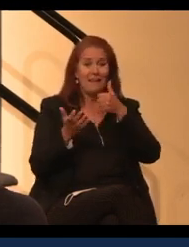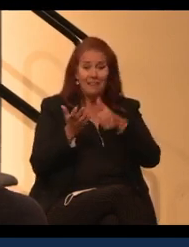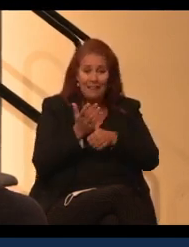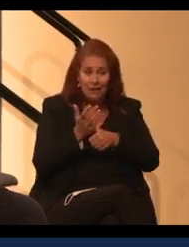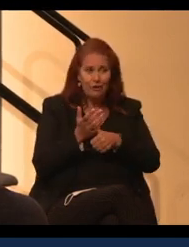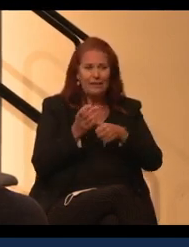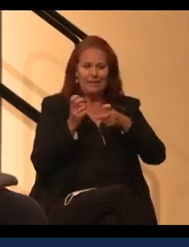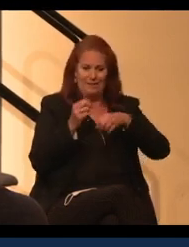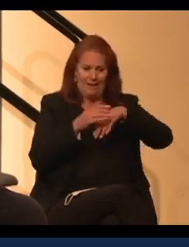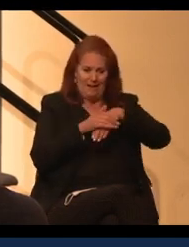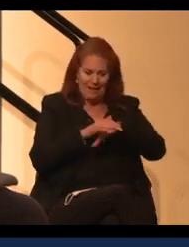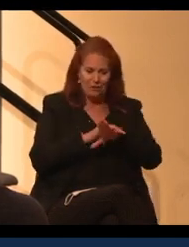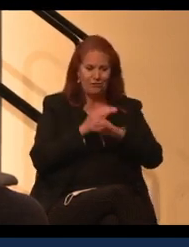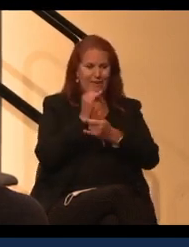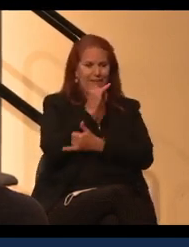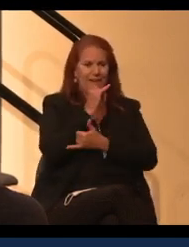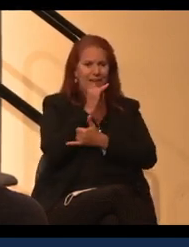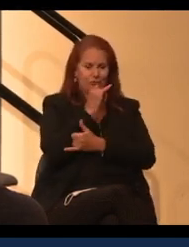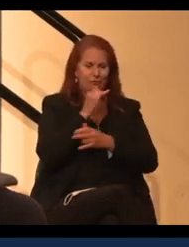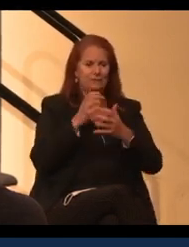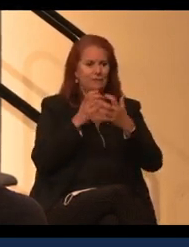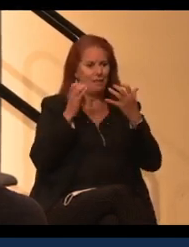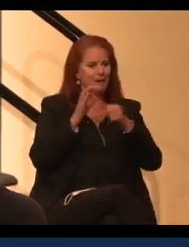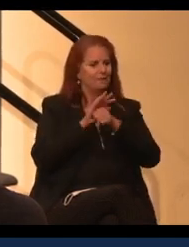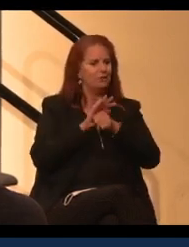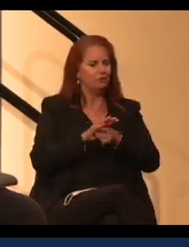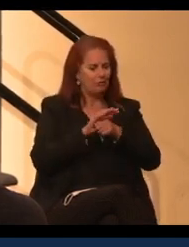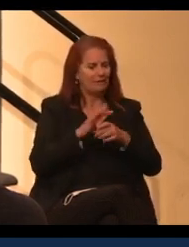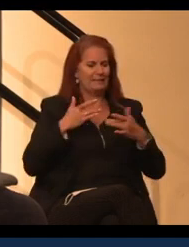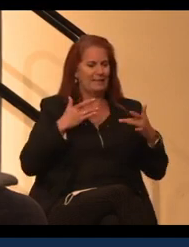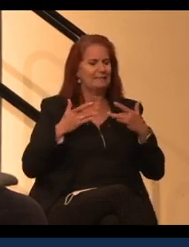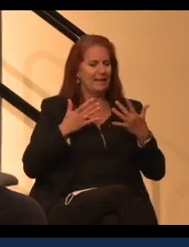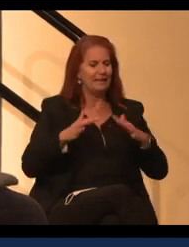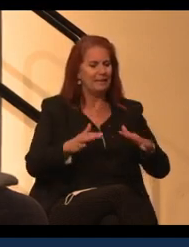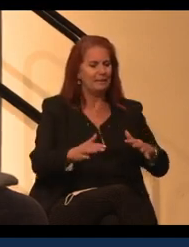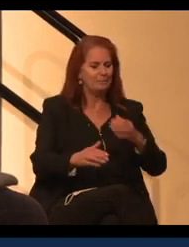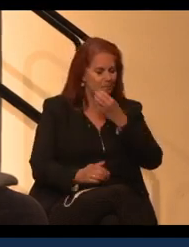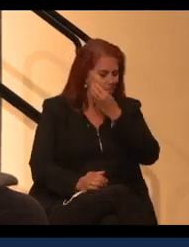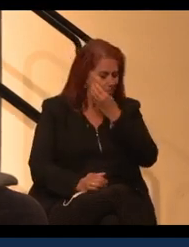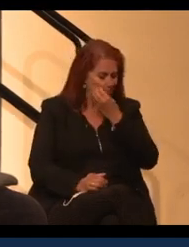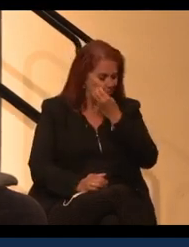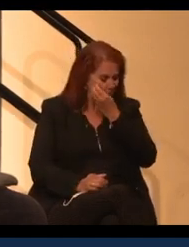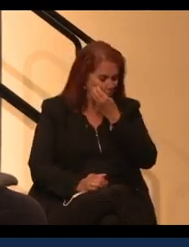even entering can be a tremendous source of stress and anxiety.